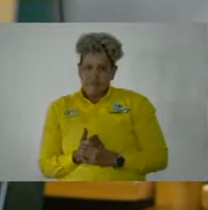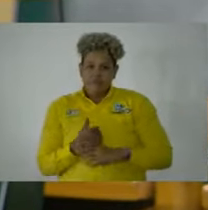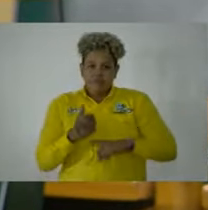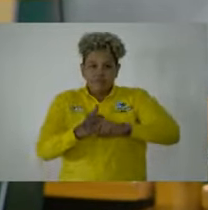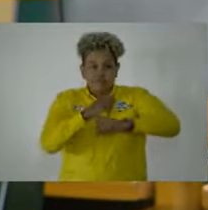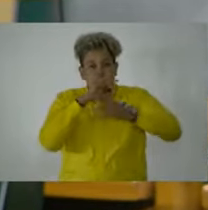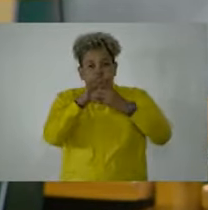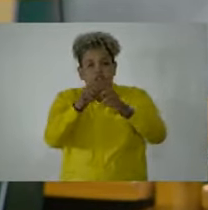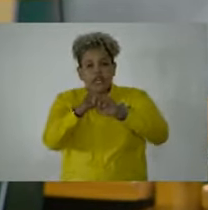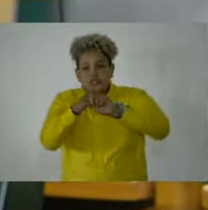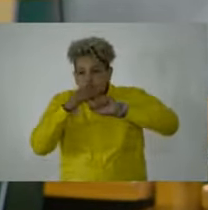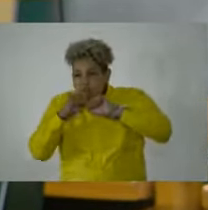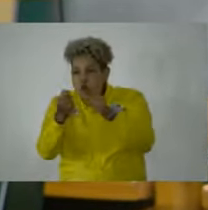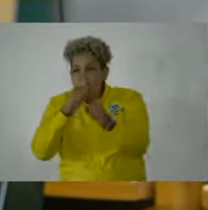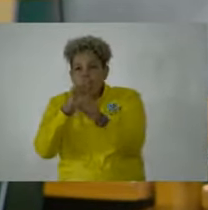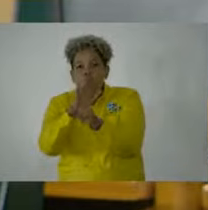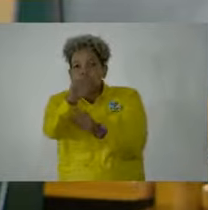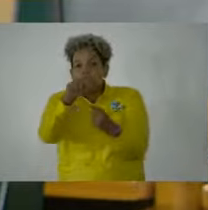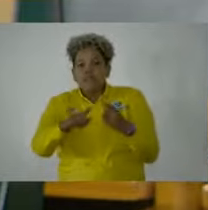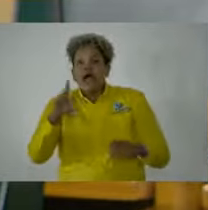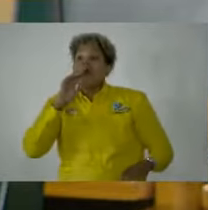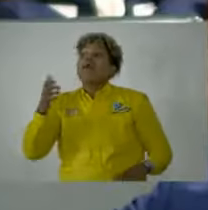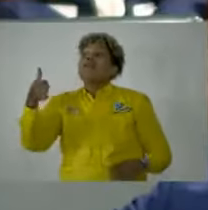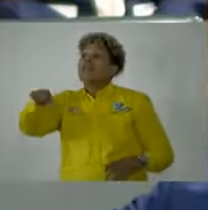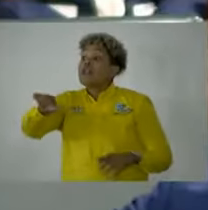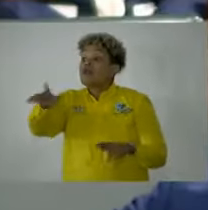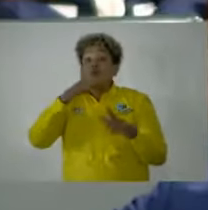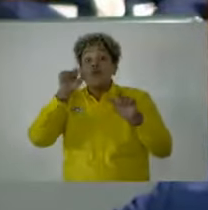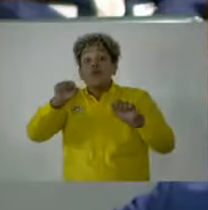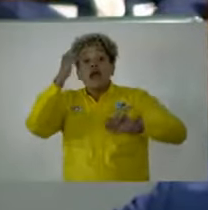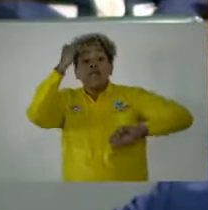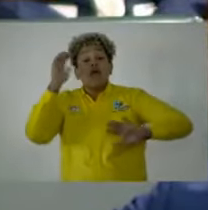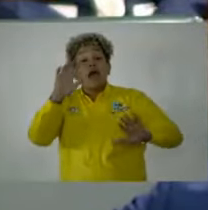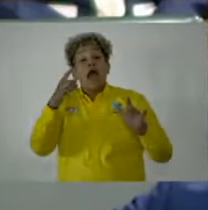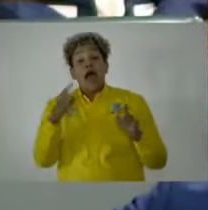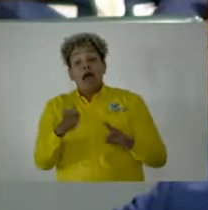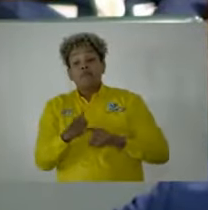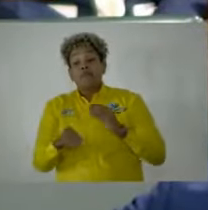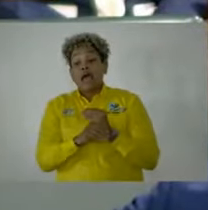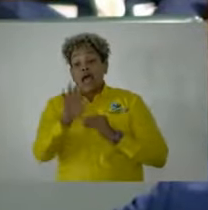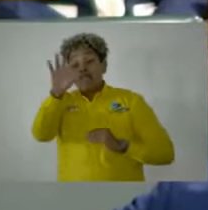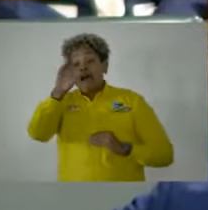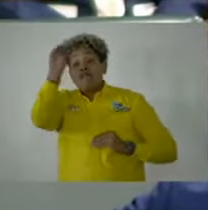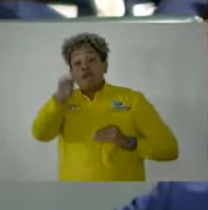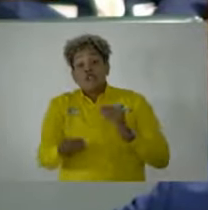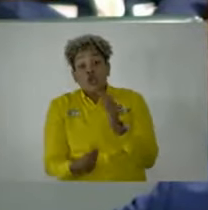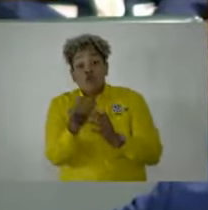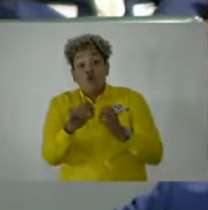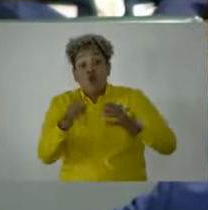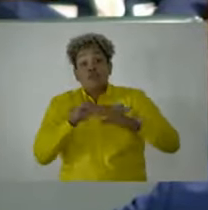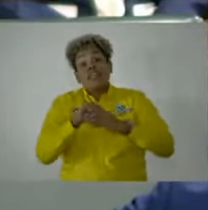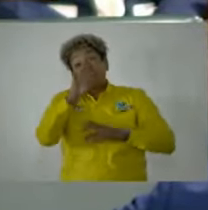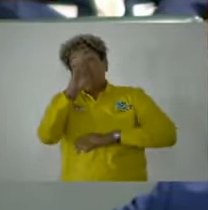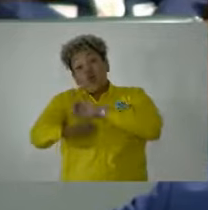And in terms of broken promises and deception, who can forget the 5% growth in 4 years?